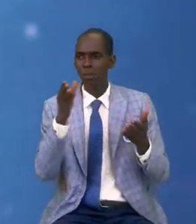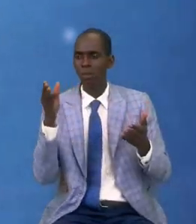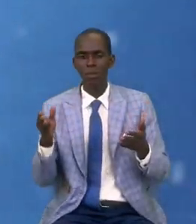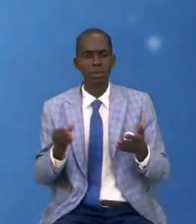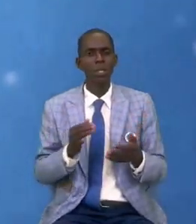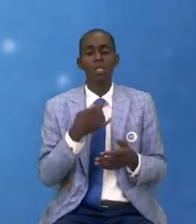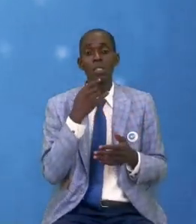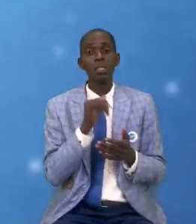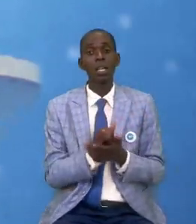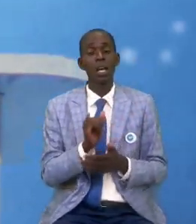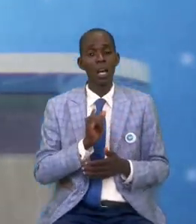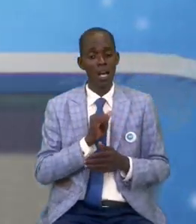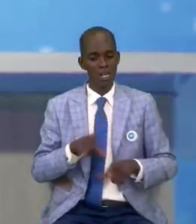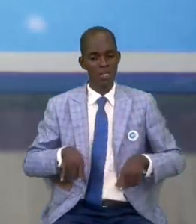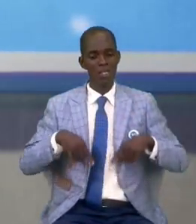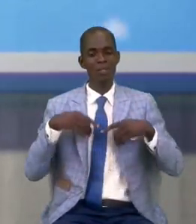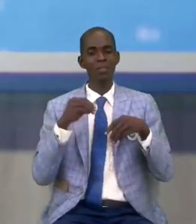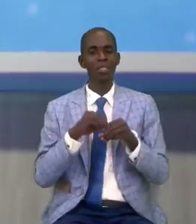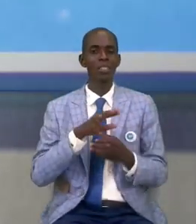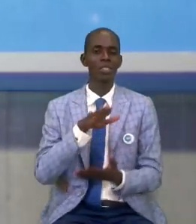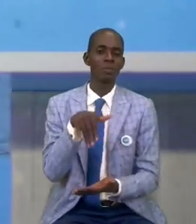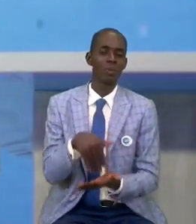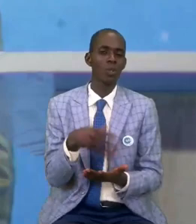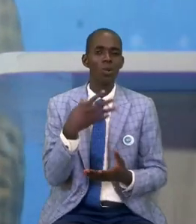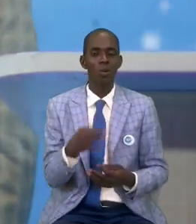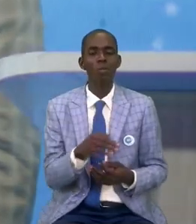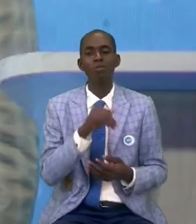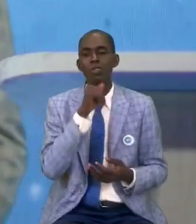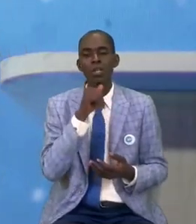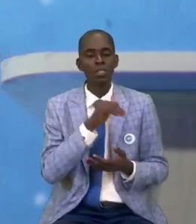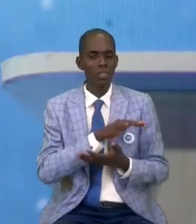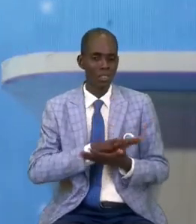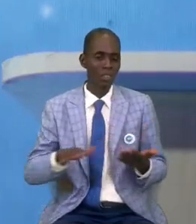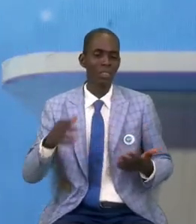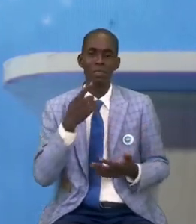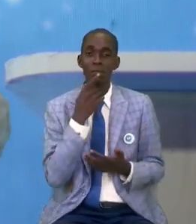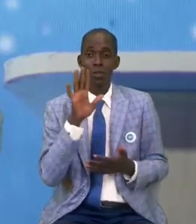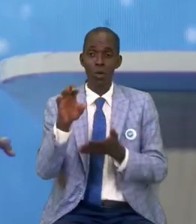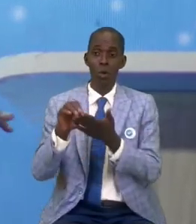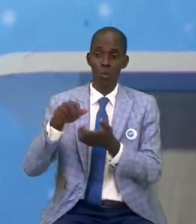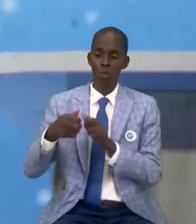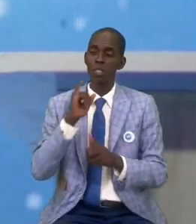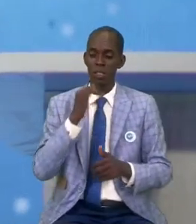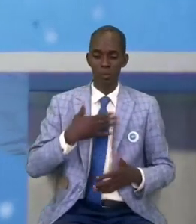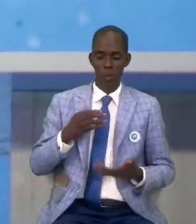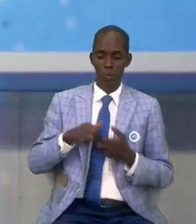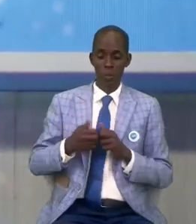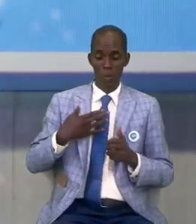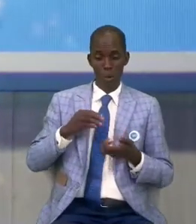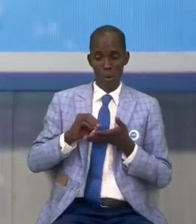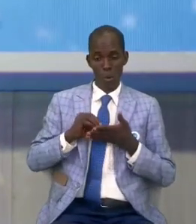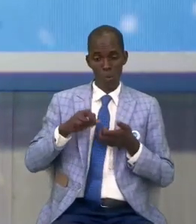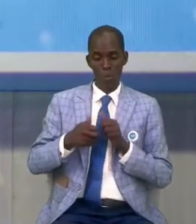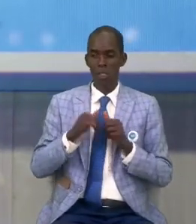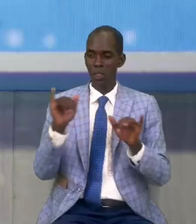problem is my problem. My problem is their problem. I suffer, they suffer. I'm sorry. sorrowful, they are sorrowful. And it's because